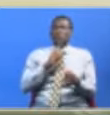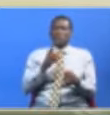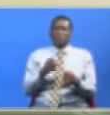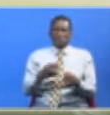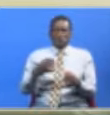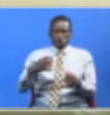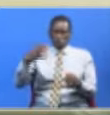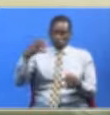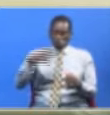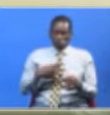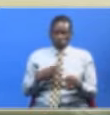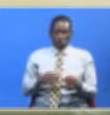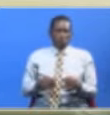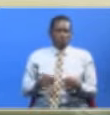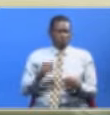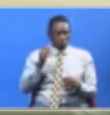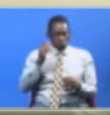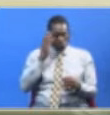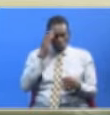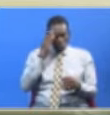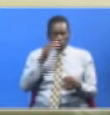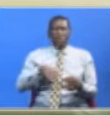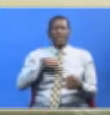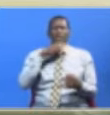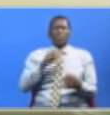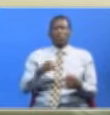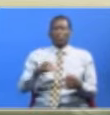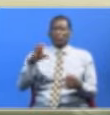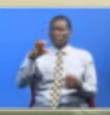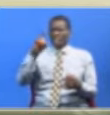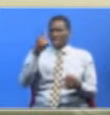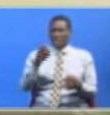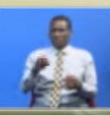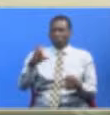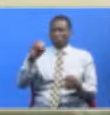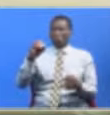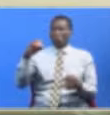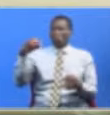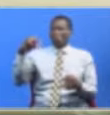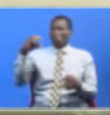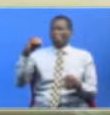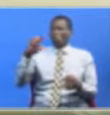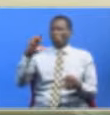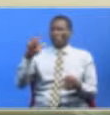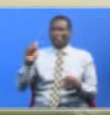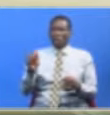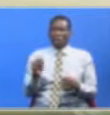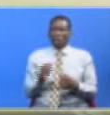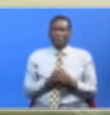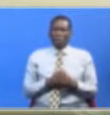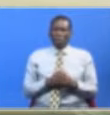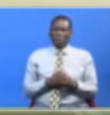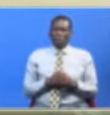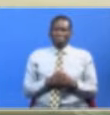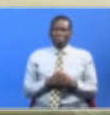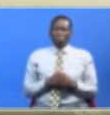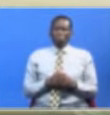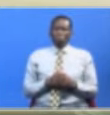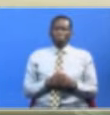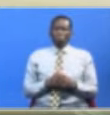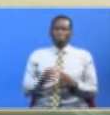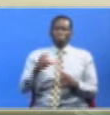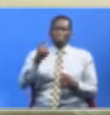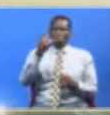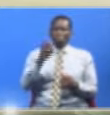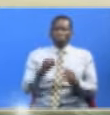saddened to learn of the demise of General Francis Omondi Ogola, the Chief of Defense Forces, CDF. Our prayers